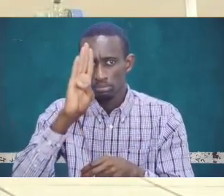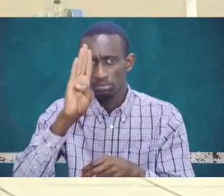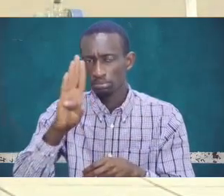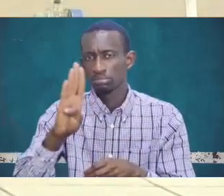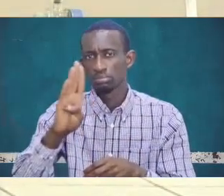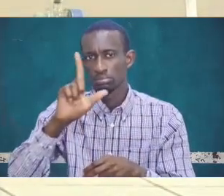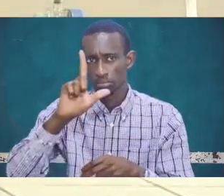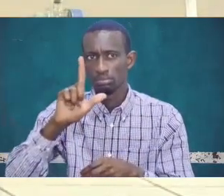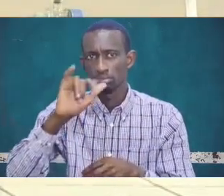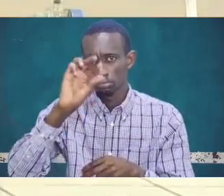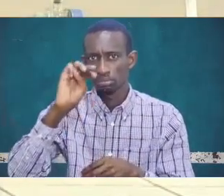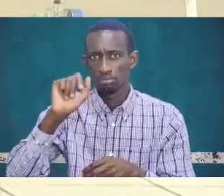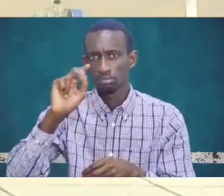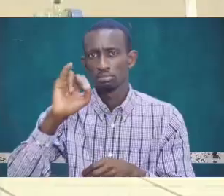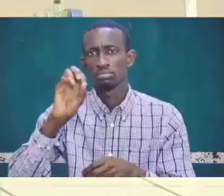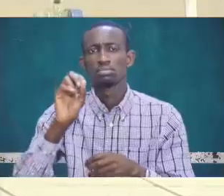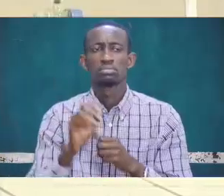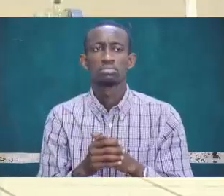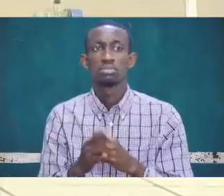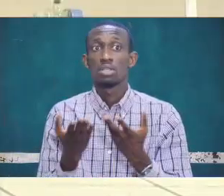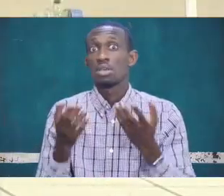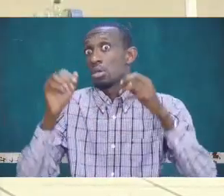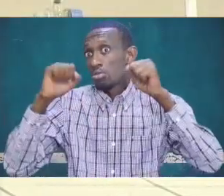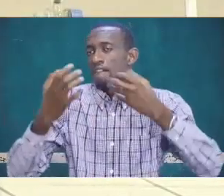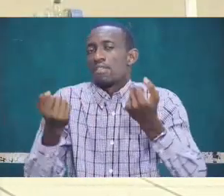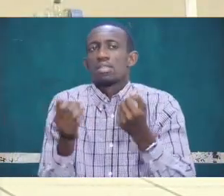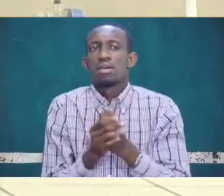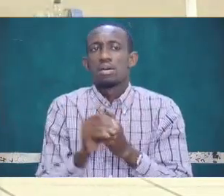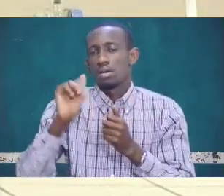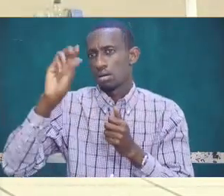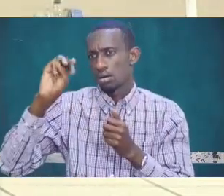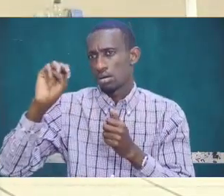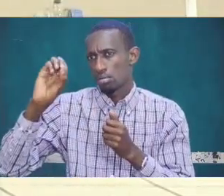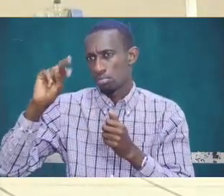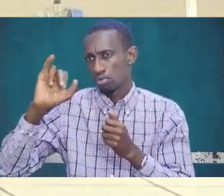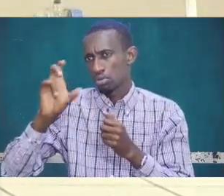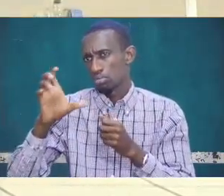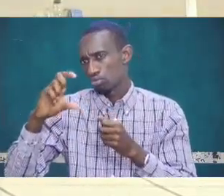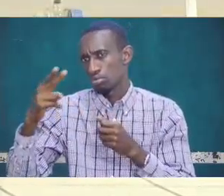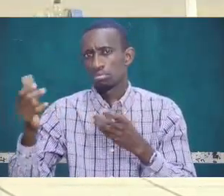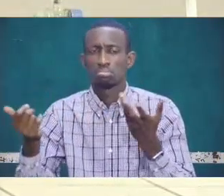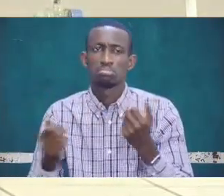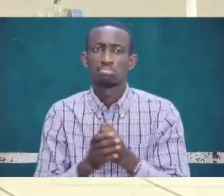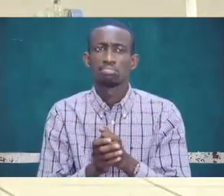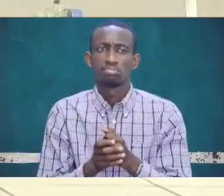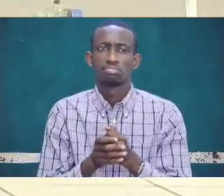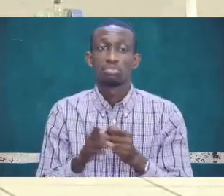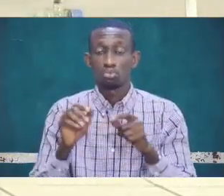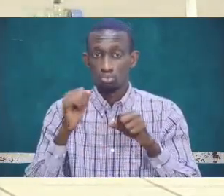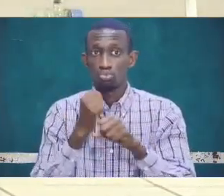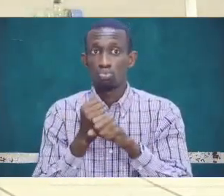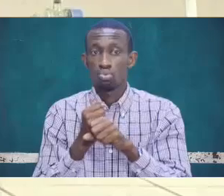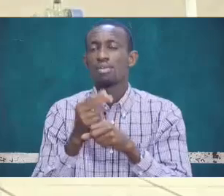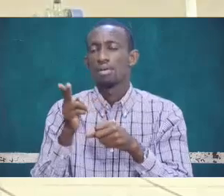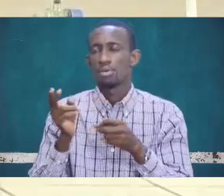So we can have either ammonium chloride, because ammonium chloride is a sublimate. So it has to be a sublimate and another substance